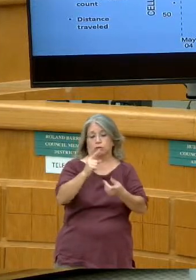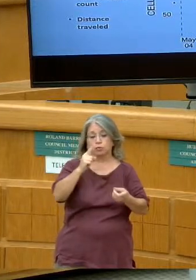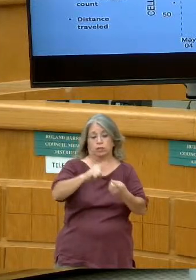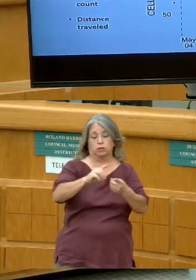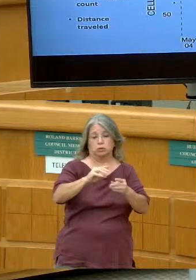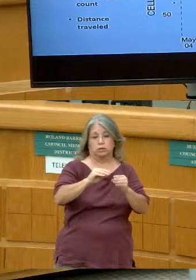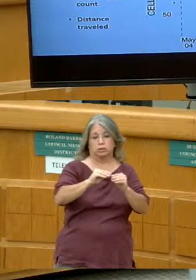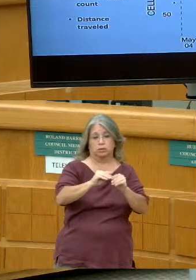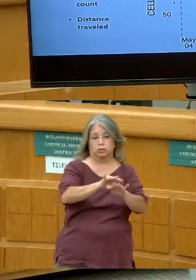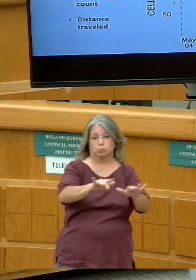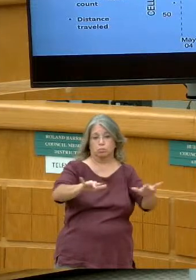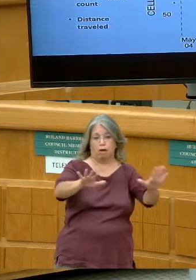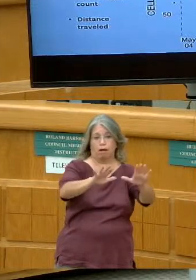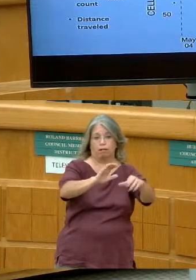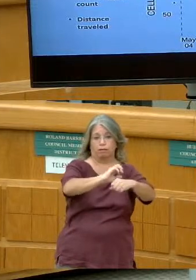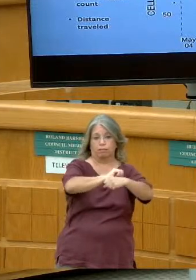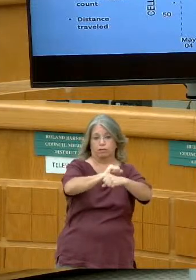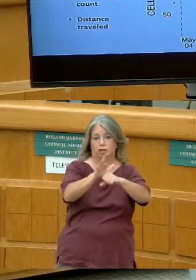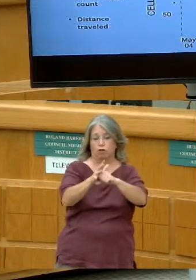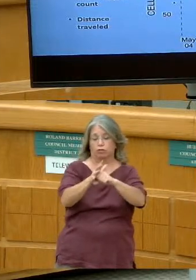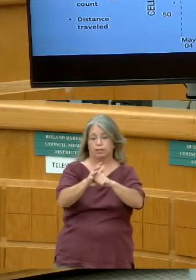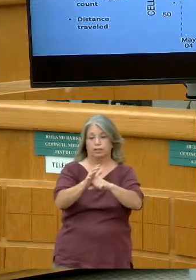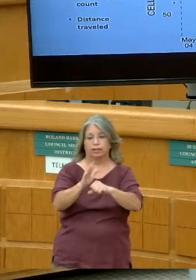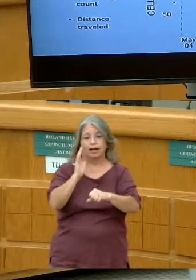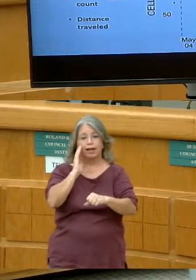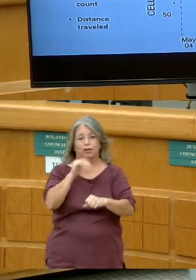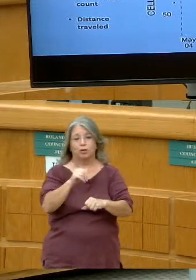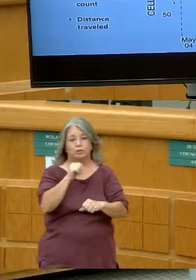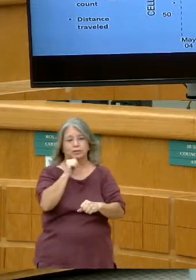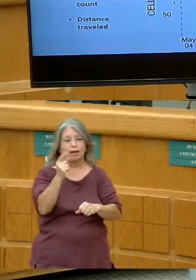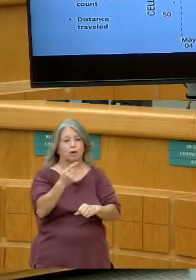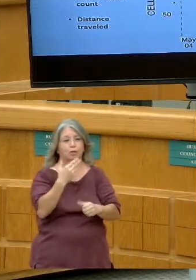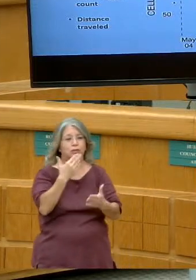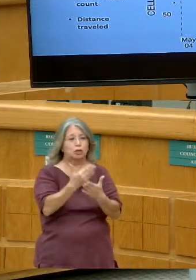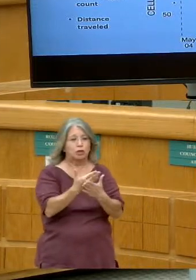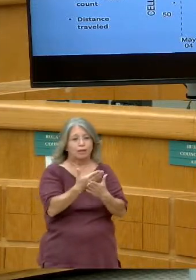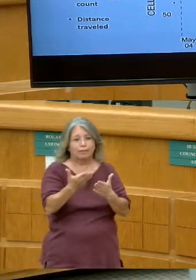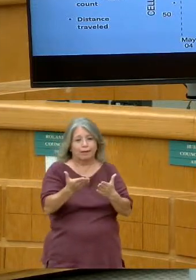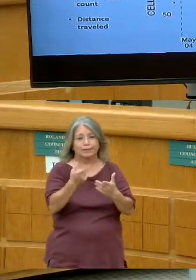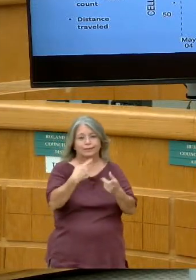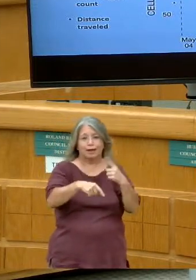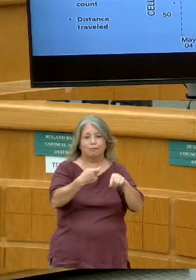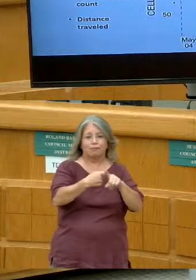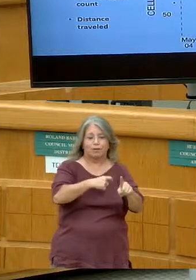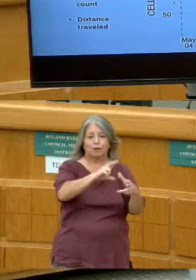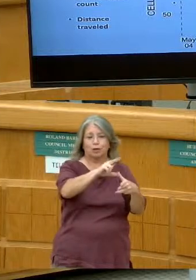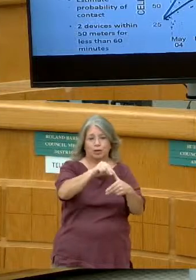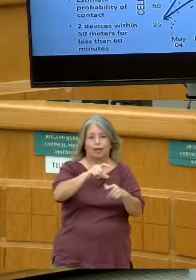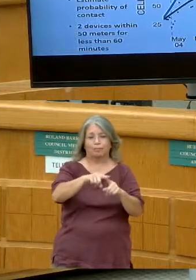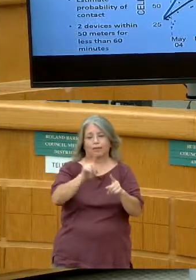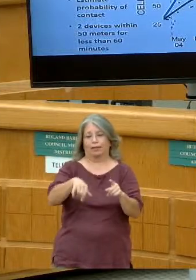hurricane. I know there's not too many silver linings of a hurricane, but there's one that we had here.